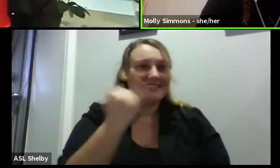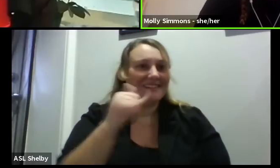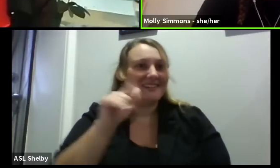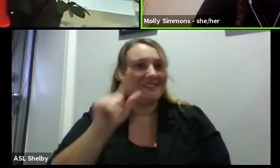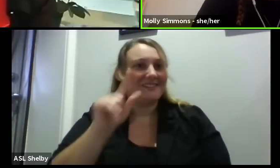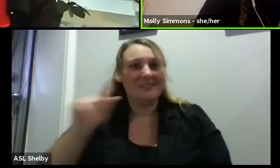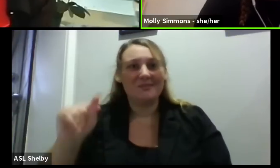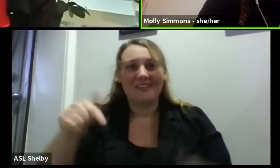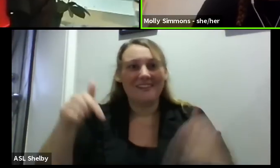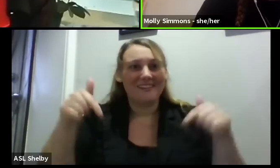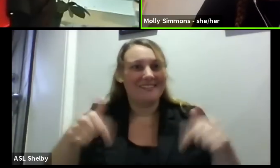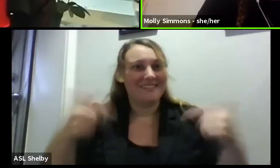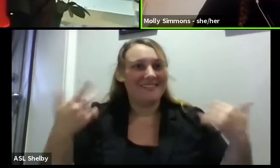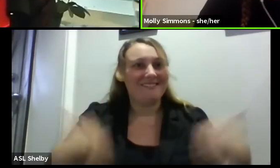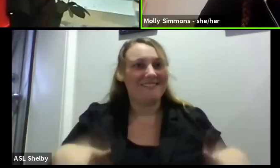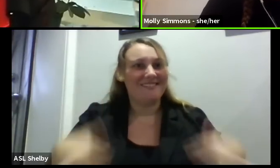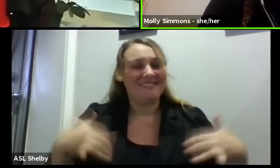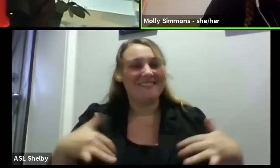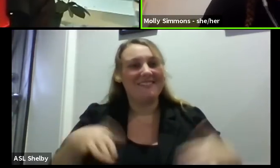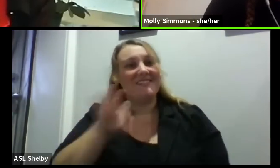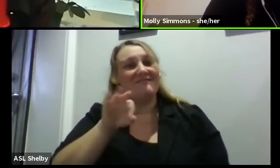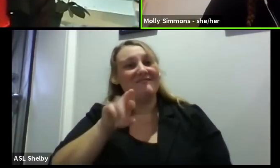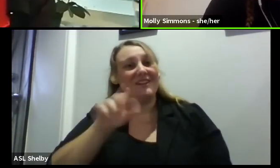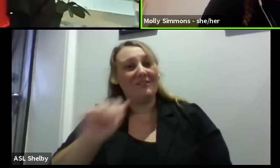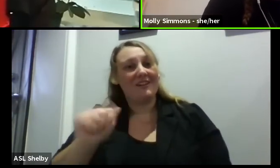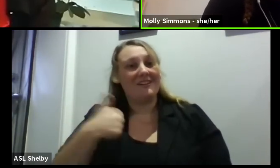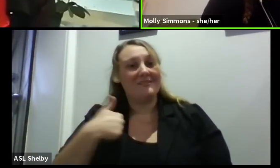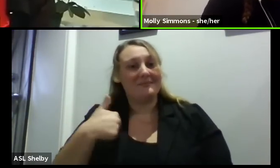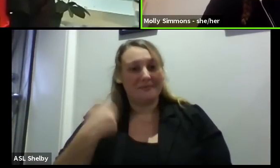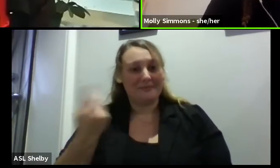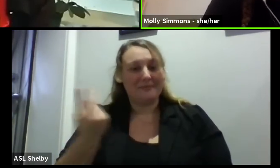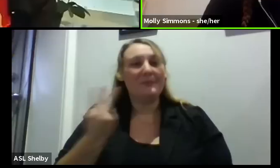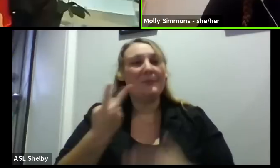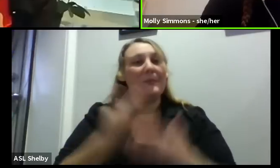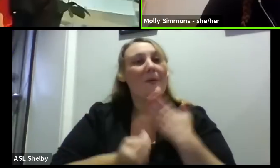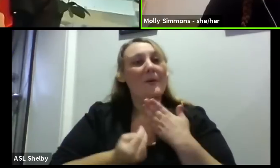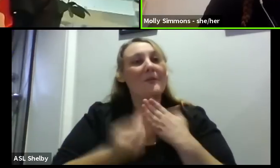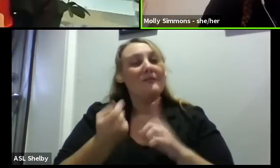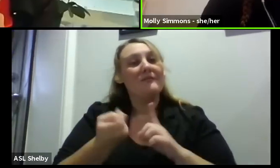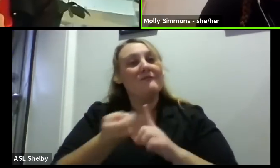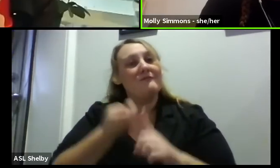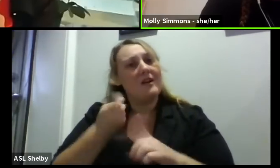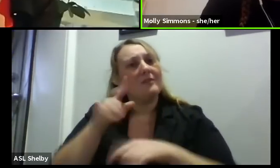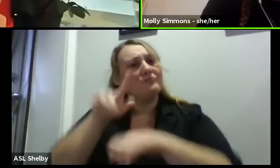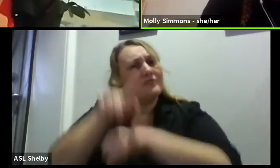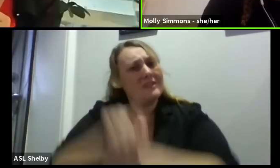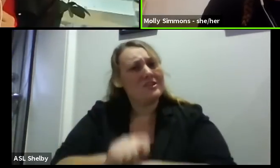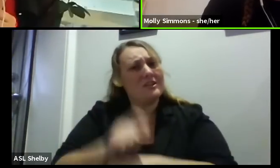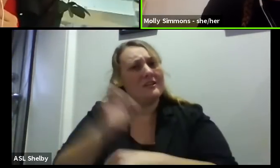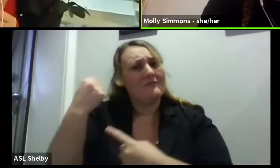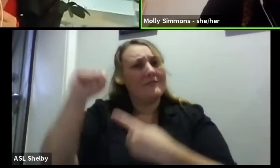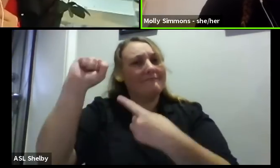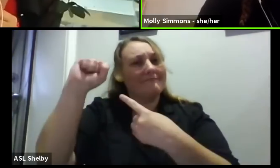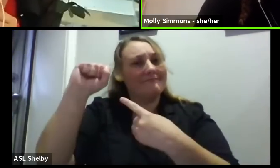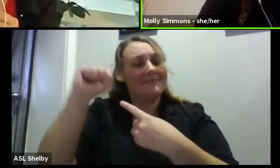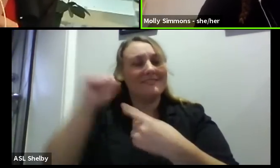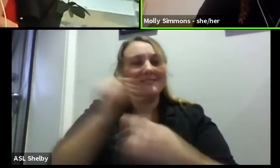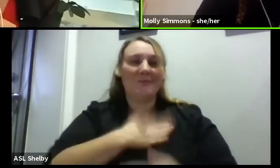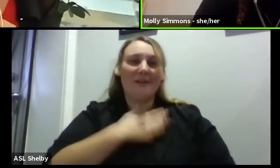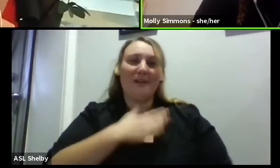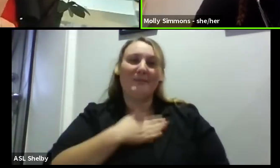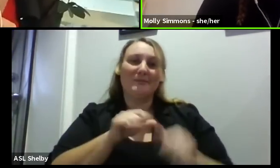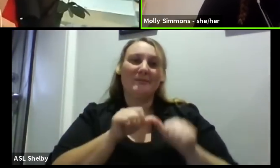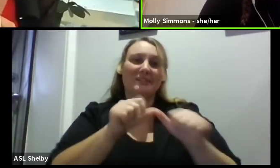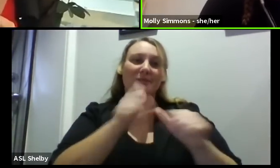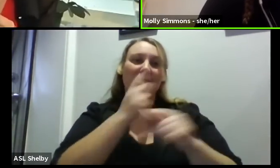long histories of organizing, and we are humbled and grateful to carry on the tradition of our community in caring for one another.